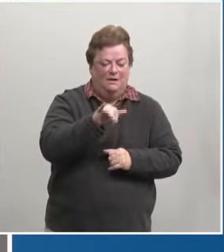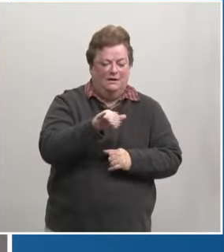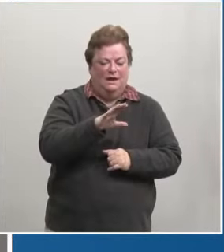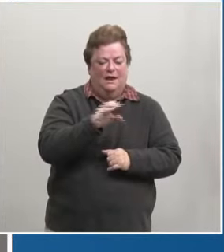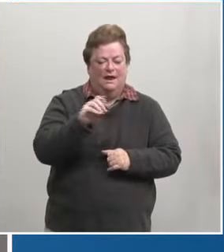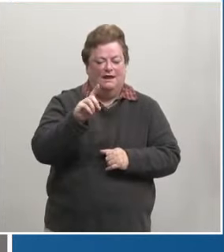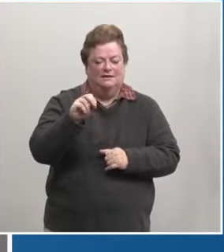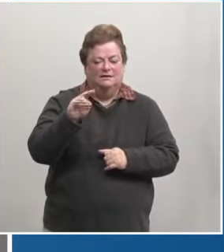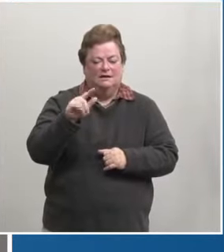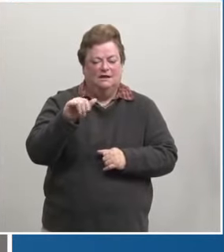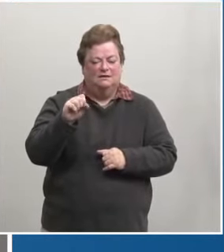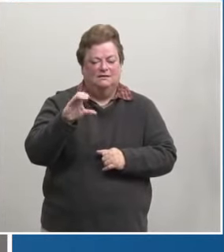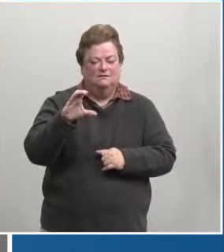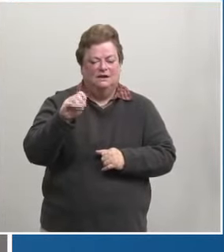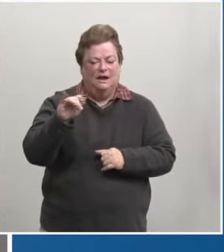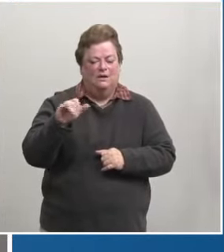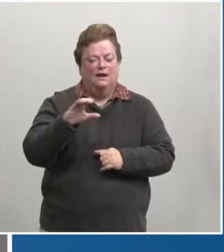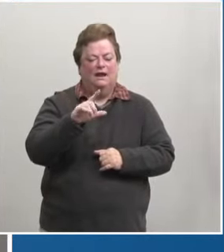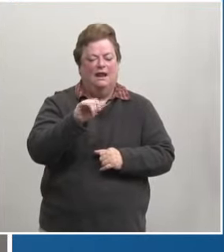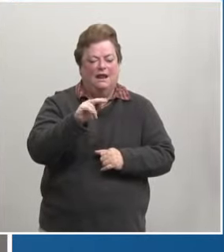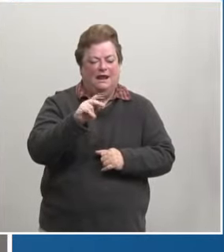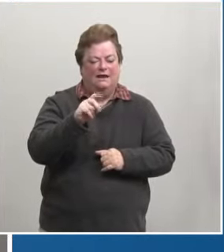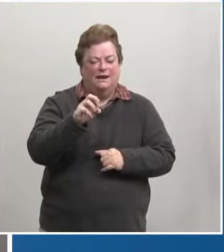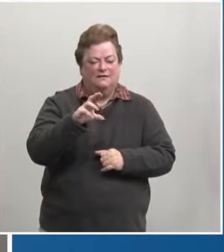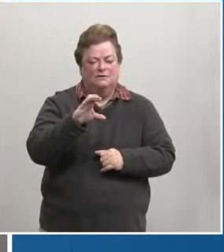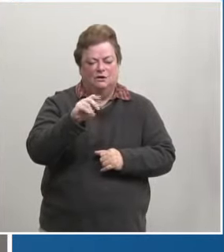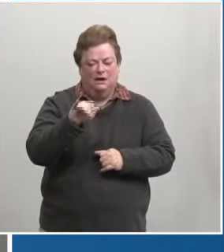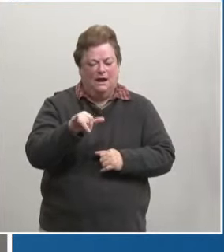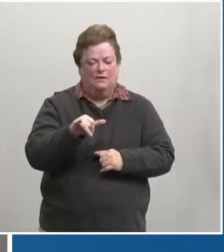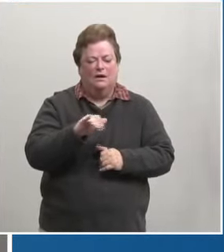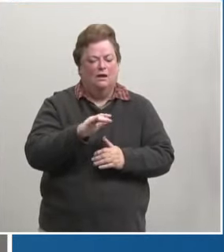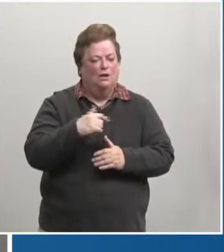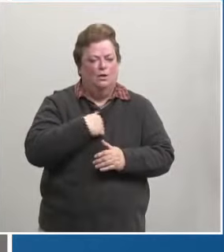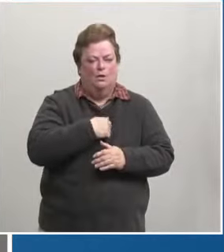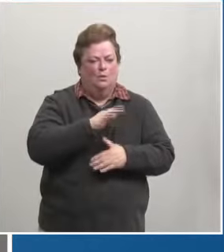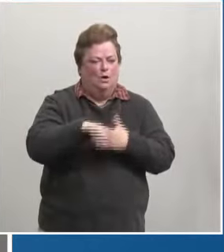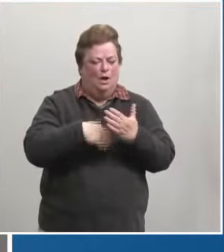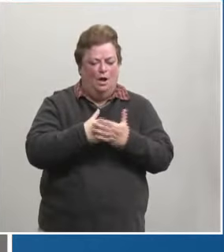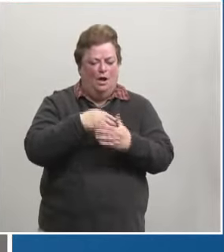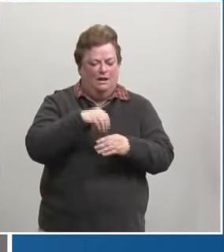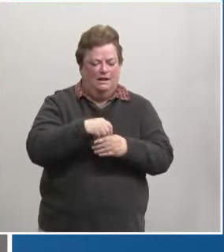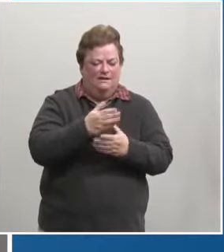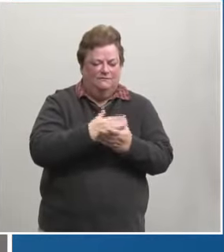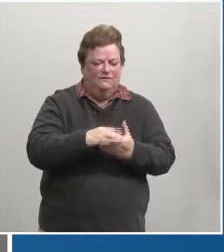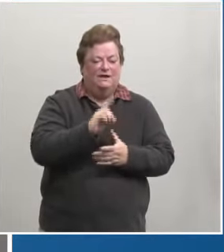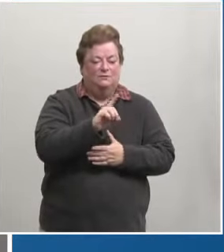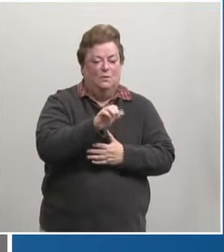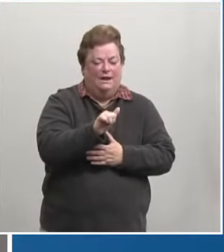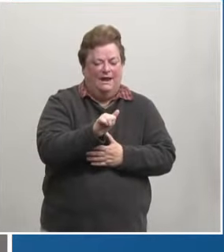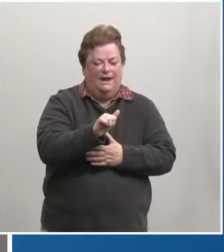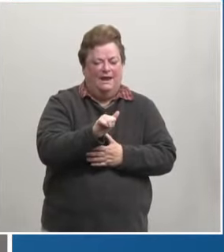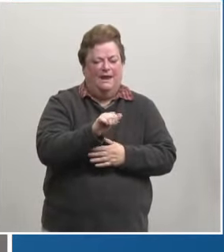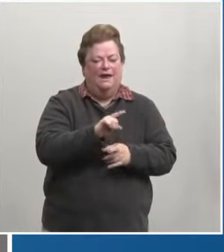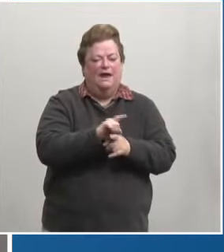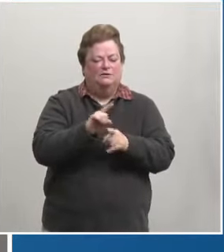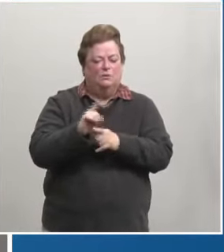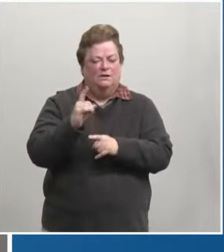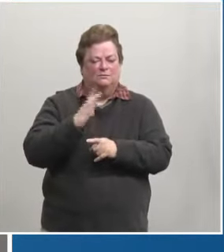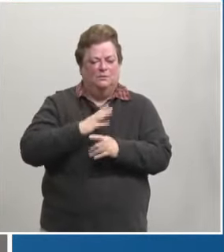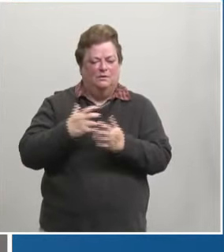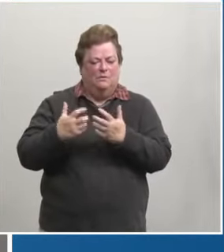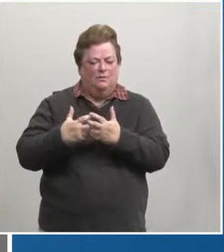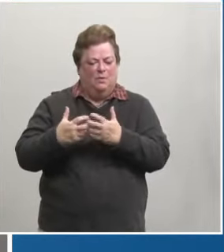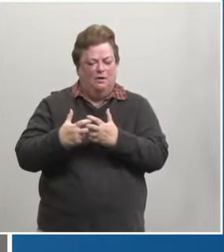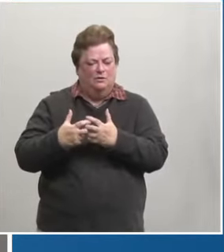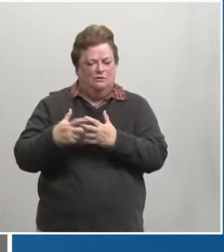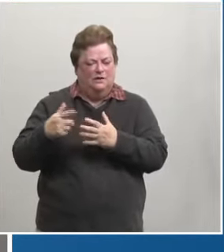and Douglas County and Lancaster County for sure are not, we're all in phase 1A, as well as one of my partner departments,